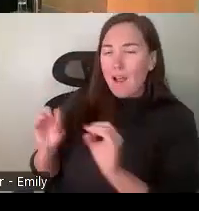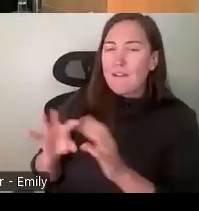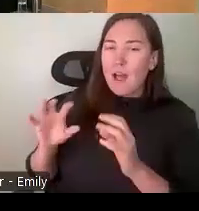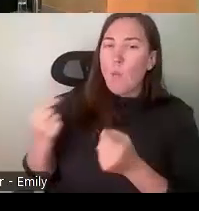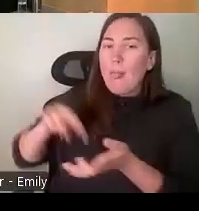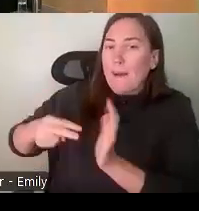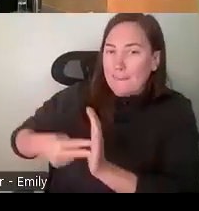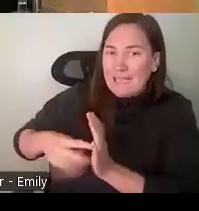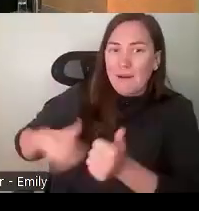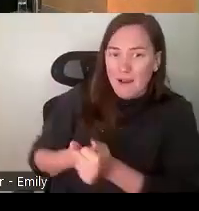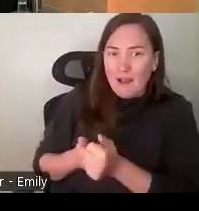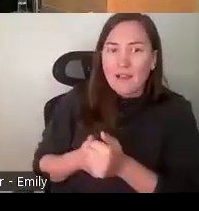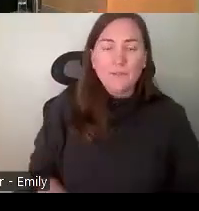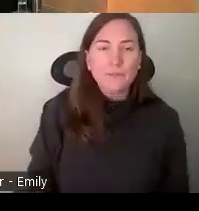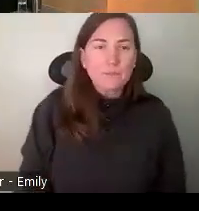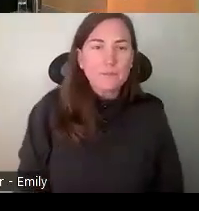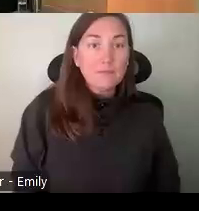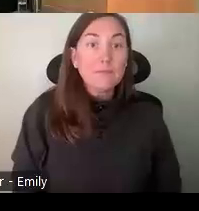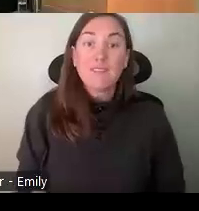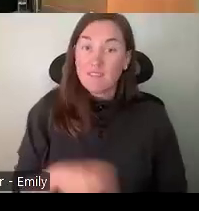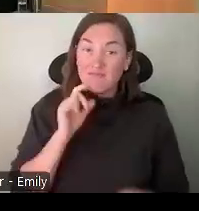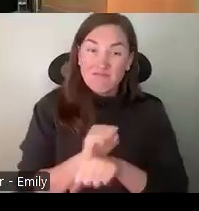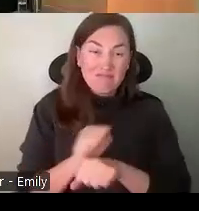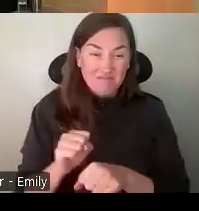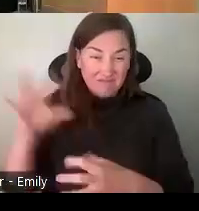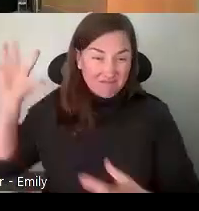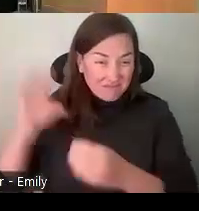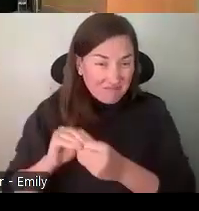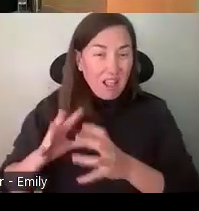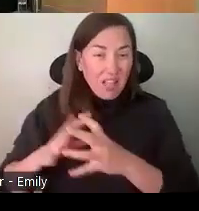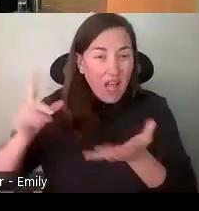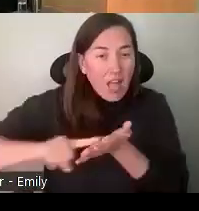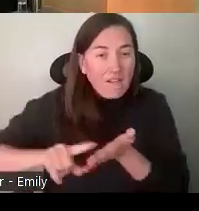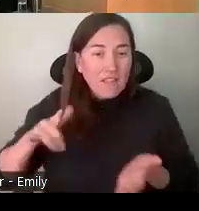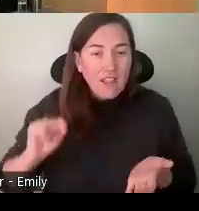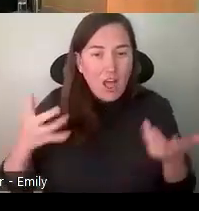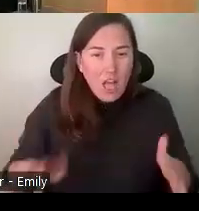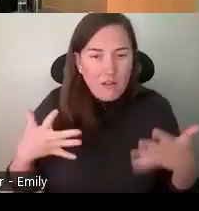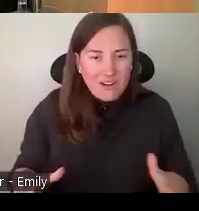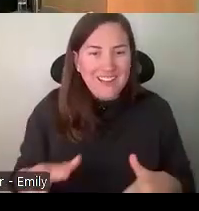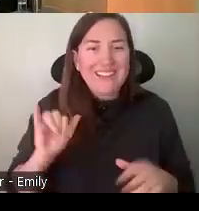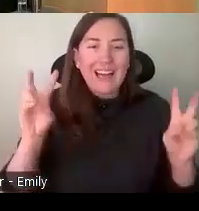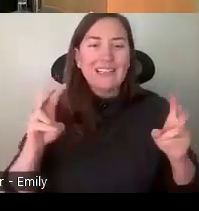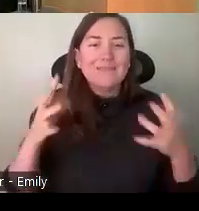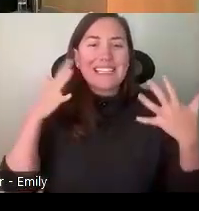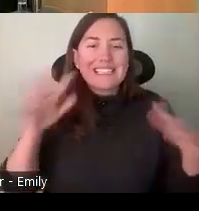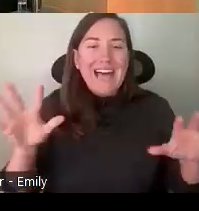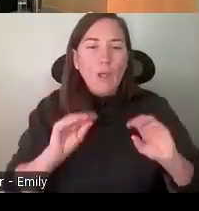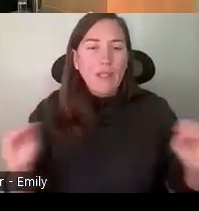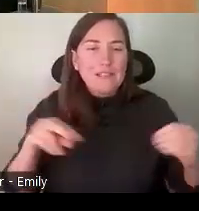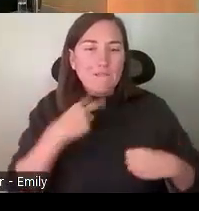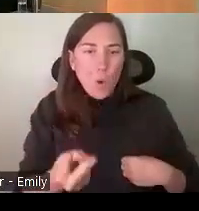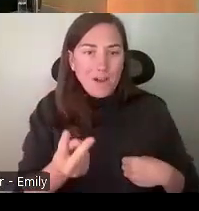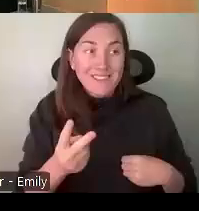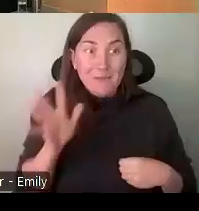out there's a whole phenomenological literature on this topic. I didn't know what the term soundless voices meant a few years ago, but now I